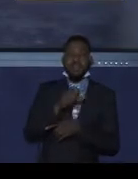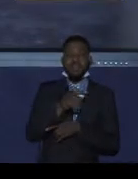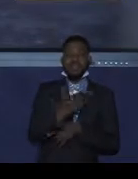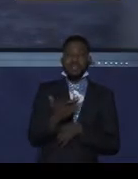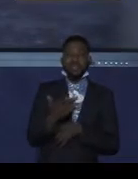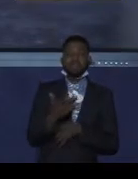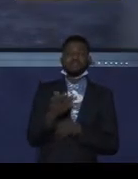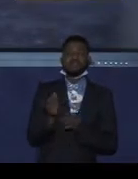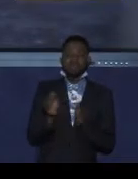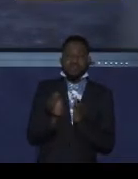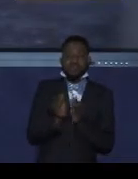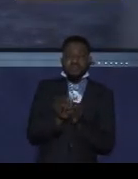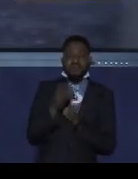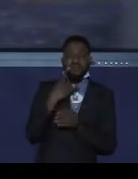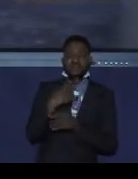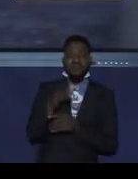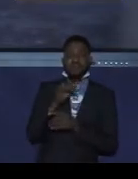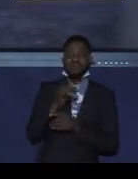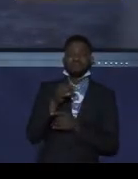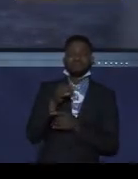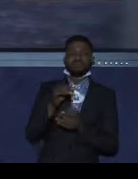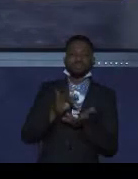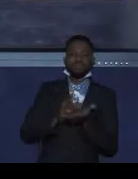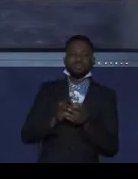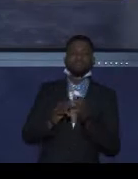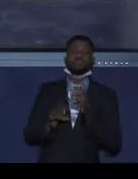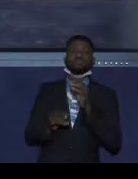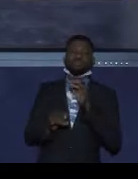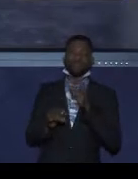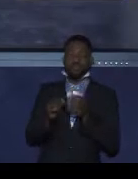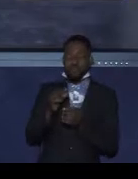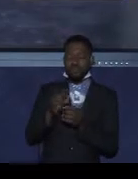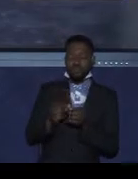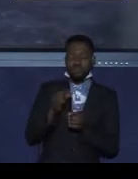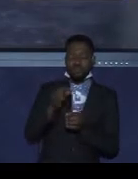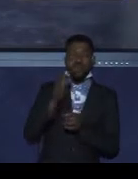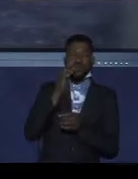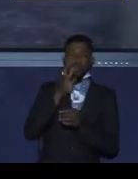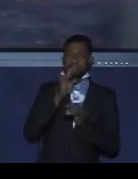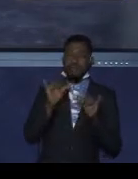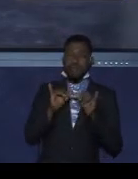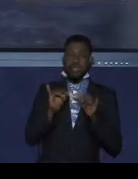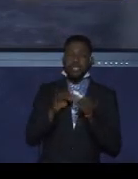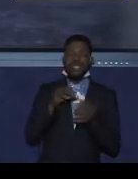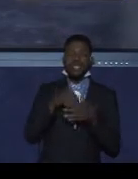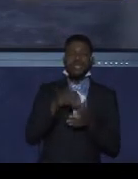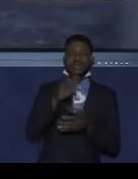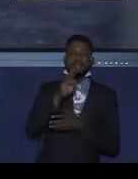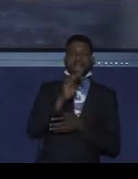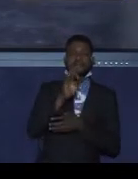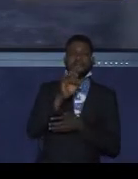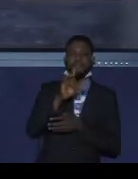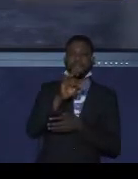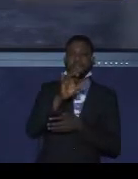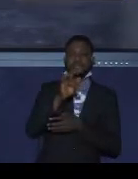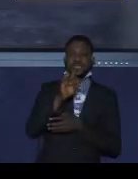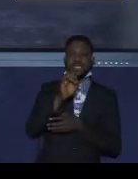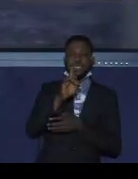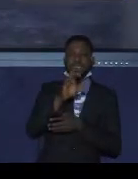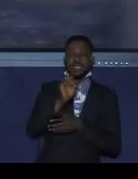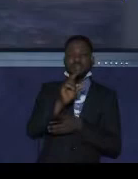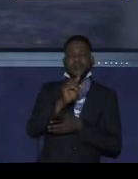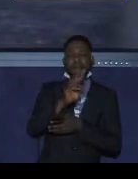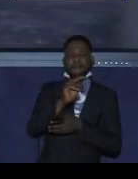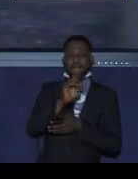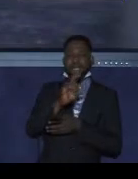and other small things like the small bottles for your cough syrup and things like that will be measured in milliliters,